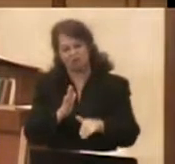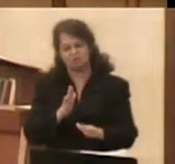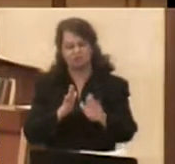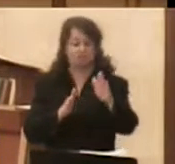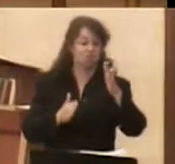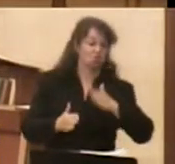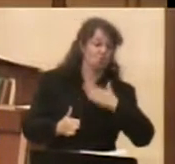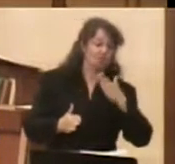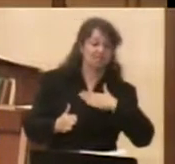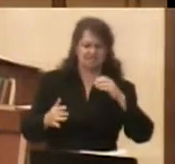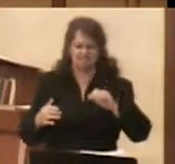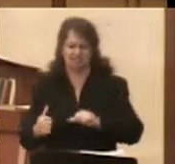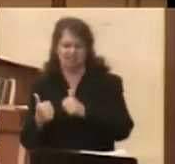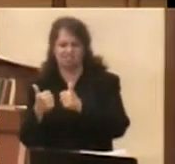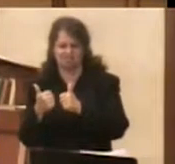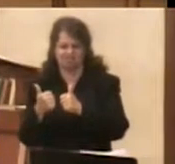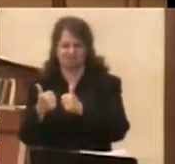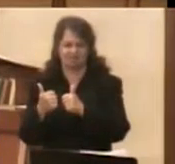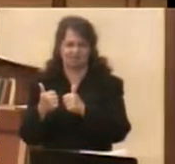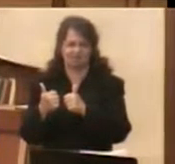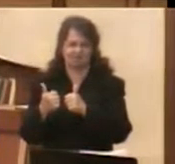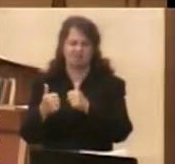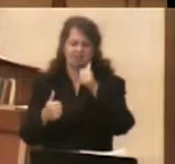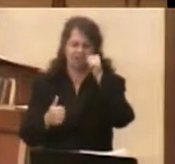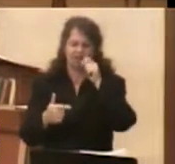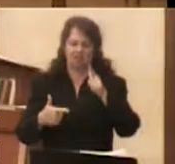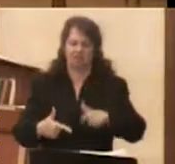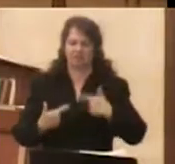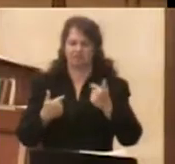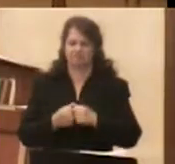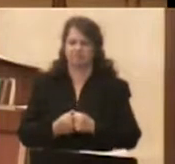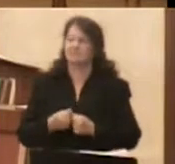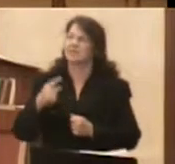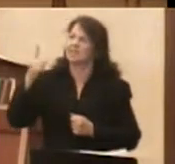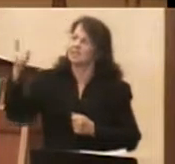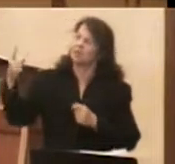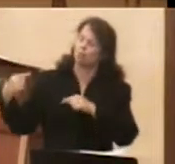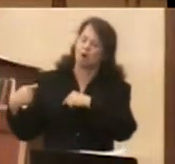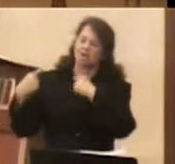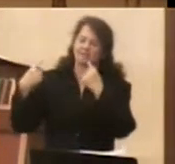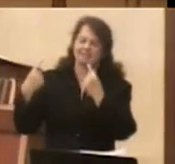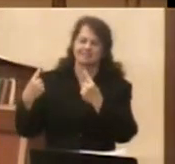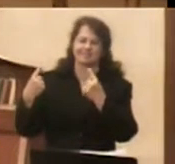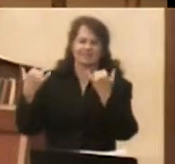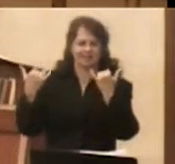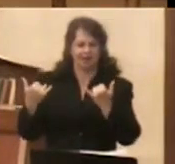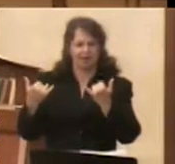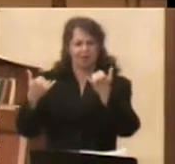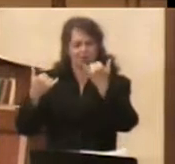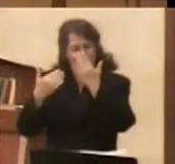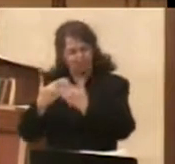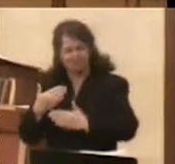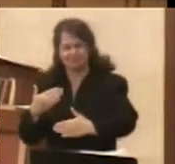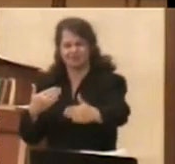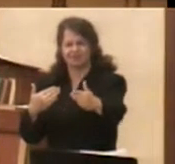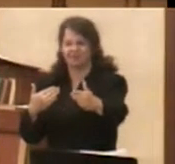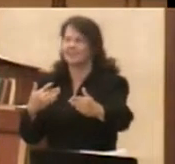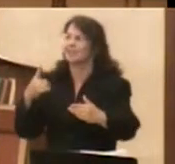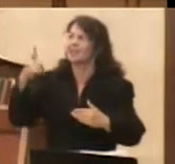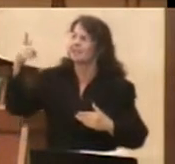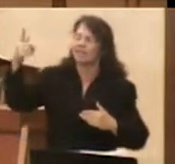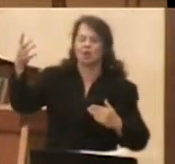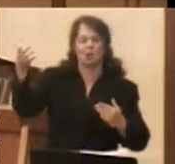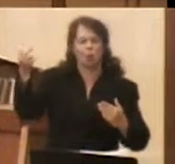challenges. The one who is, who was, and who is to come holds all of this